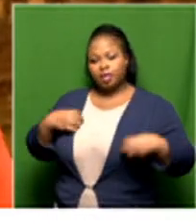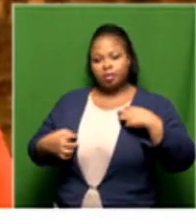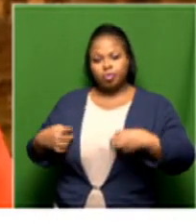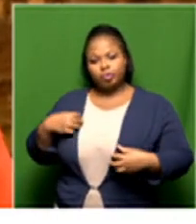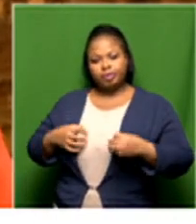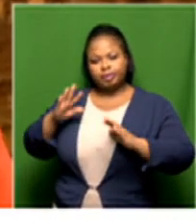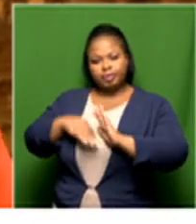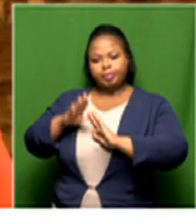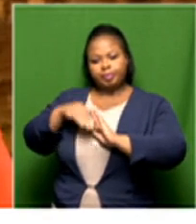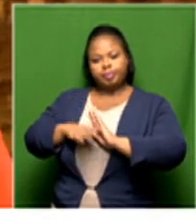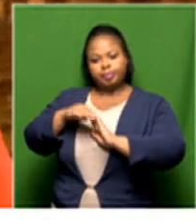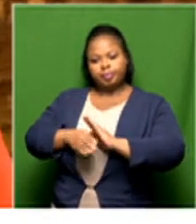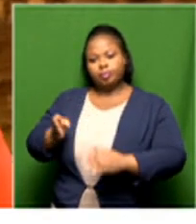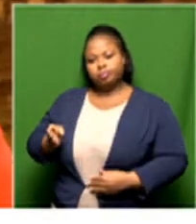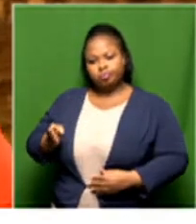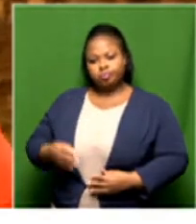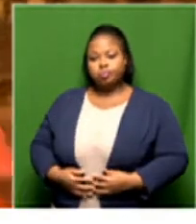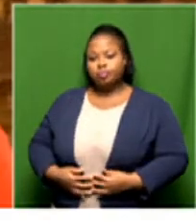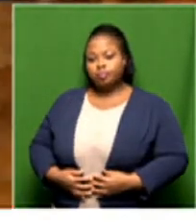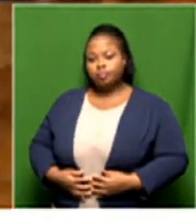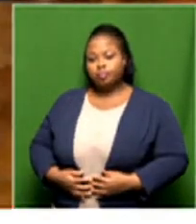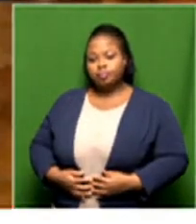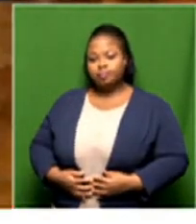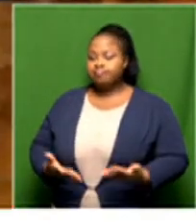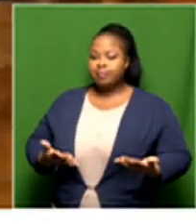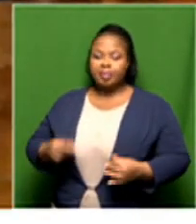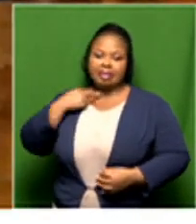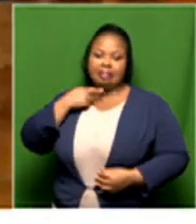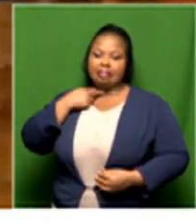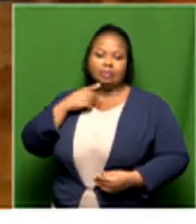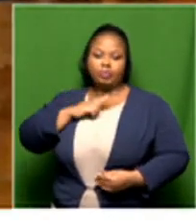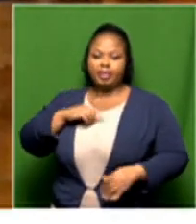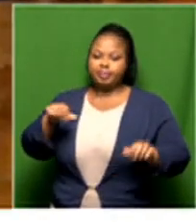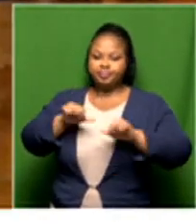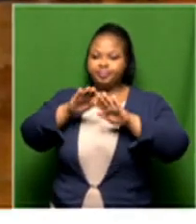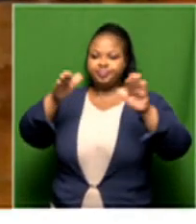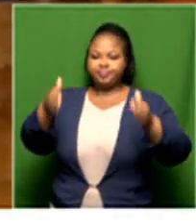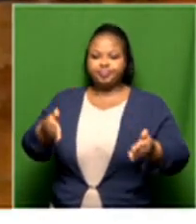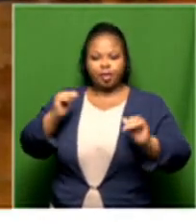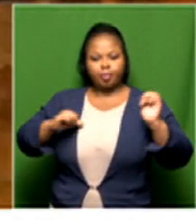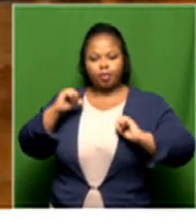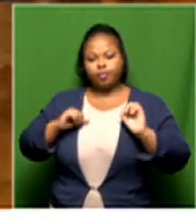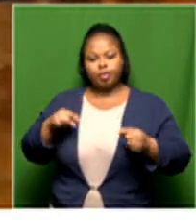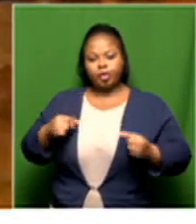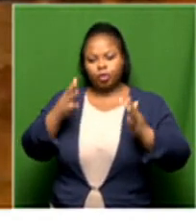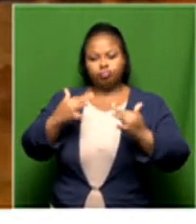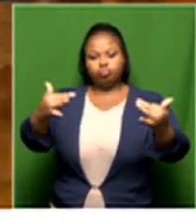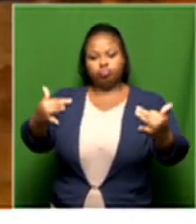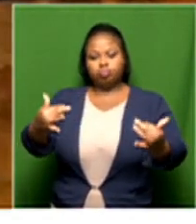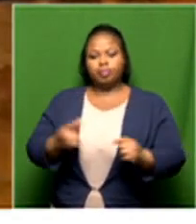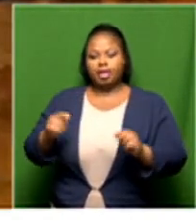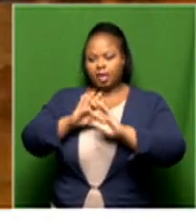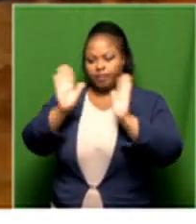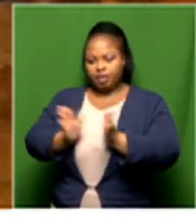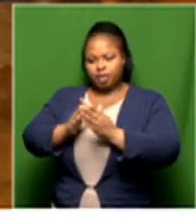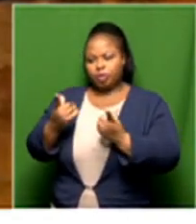A roller coaster deal with the fact that I can't perform on stage and having to do everything from a very small space whilst